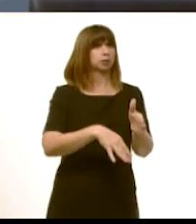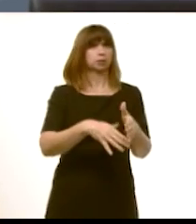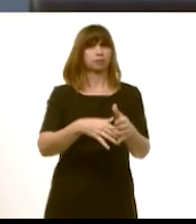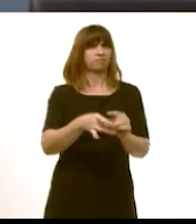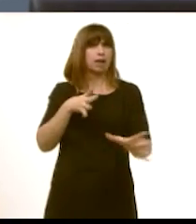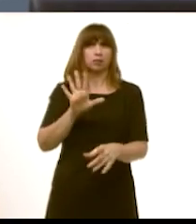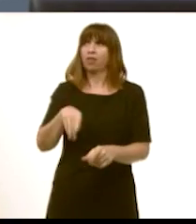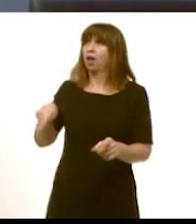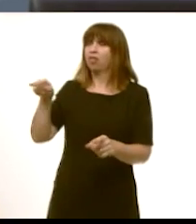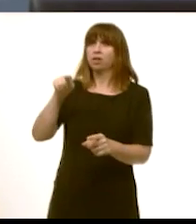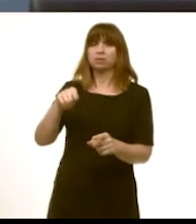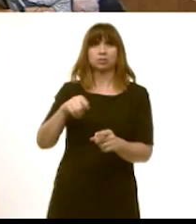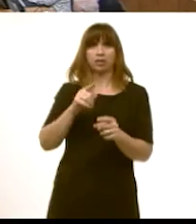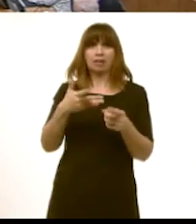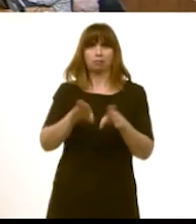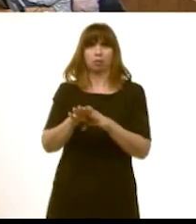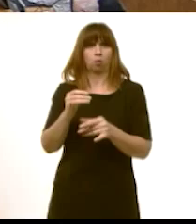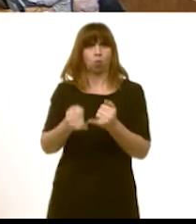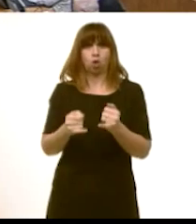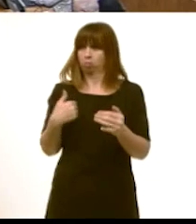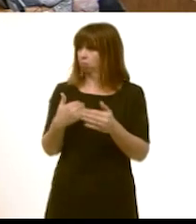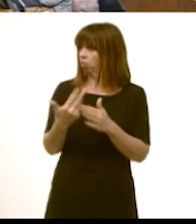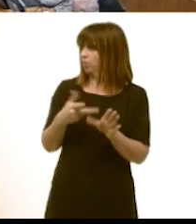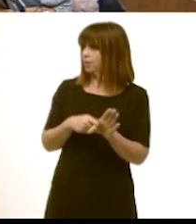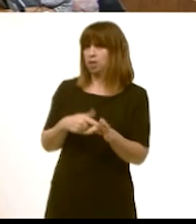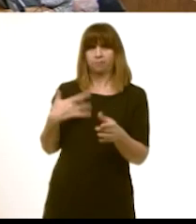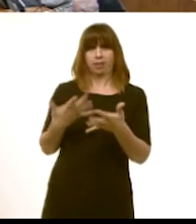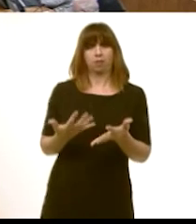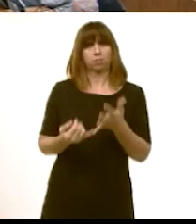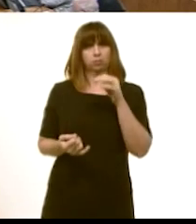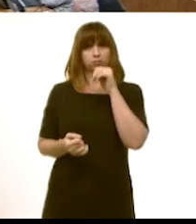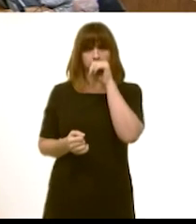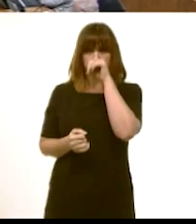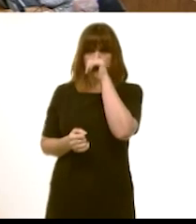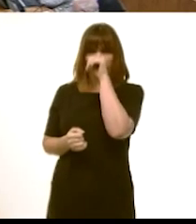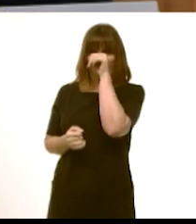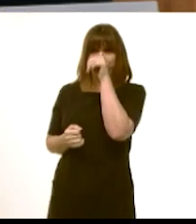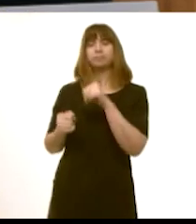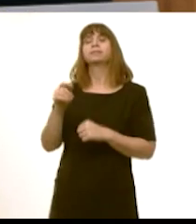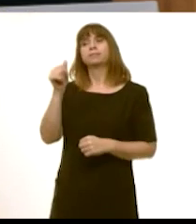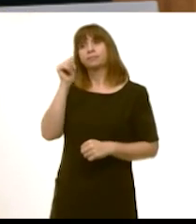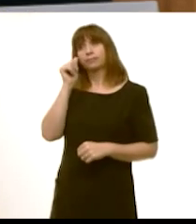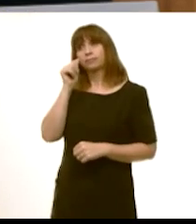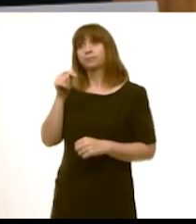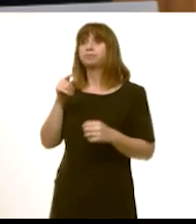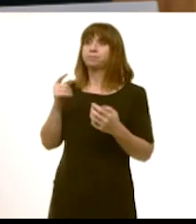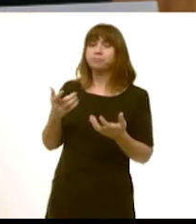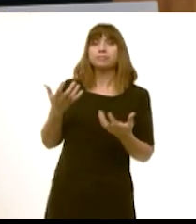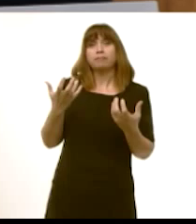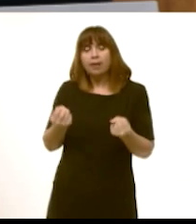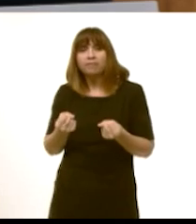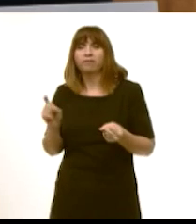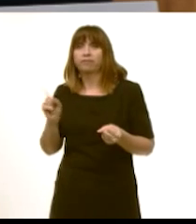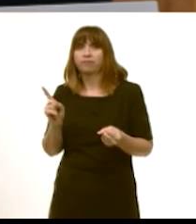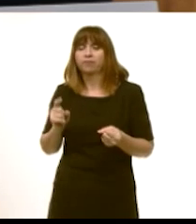first time in 3 years? The problems facing the retail sector are many. not just to do with the disposable incomes of potential